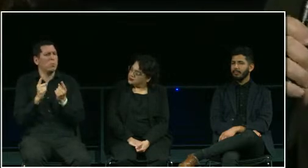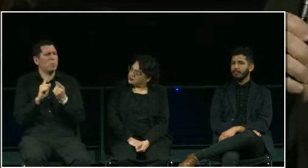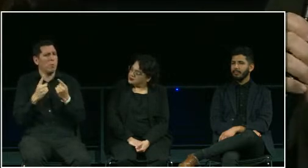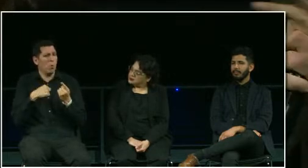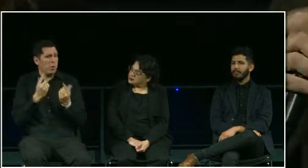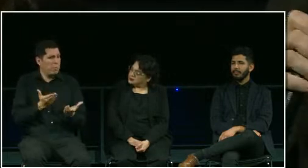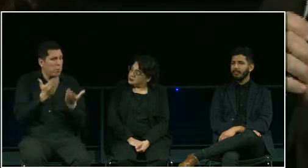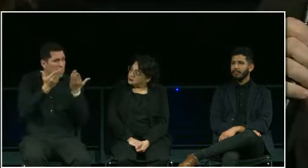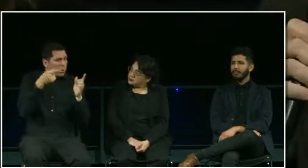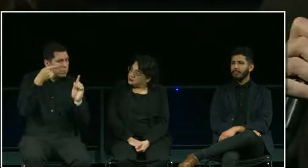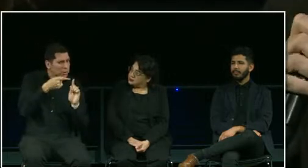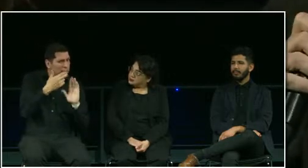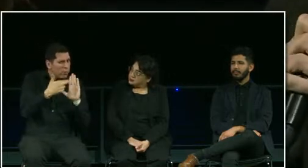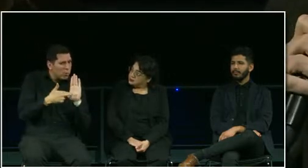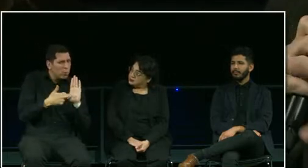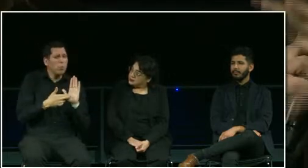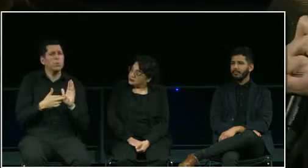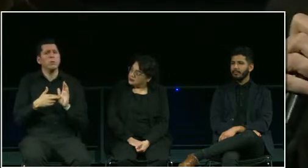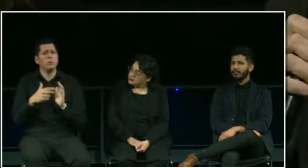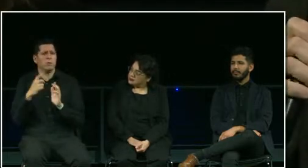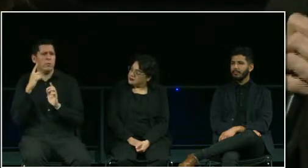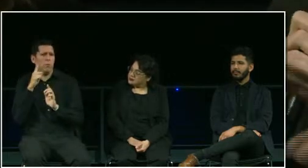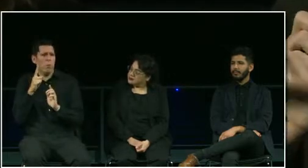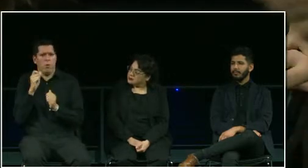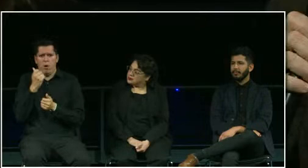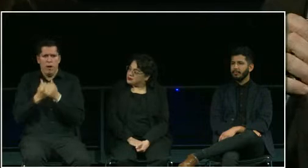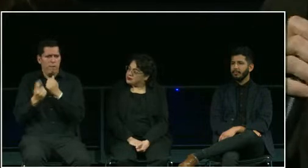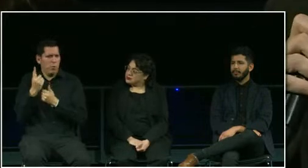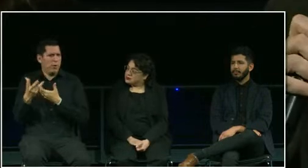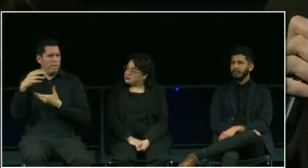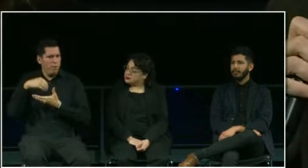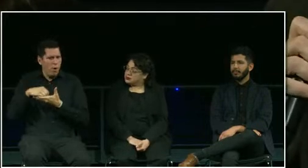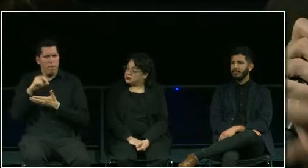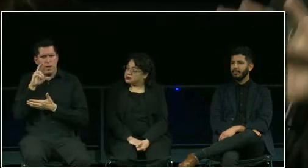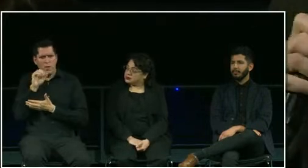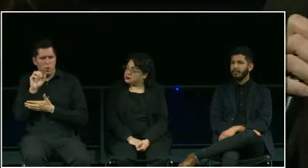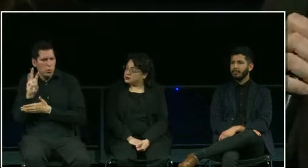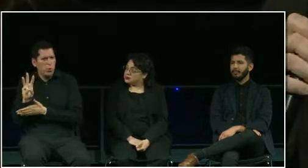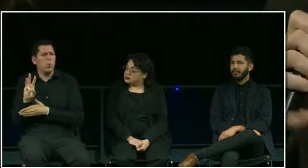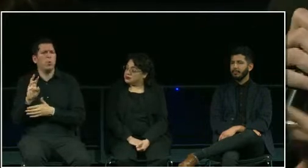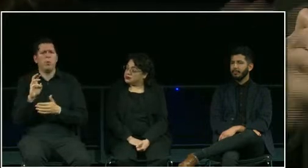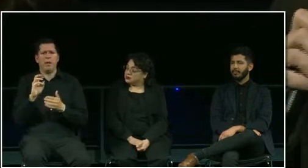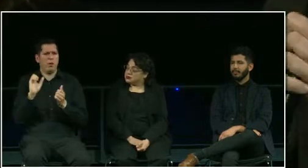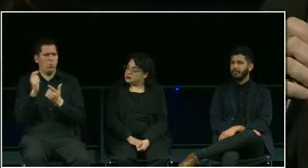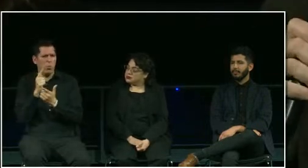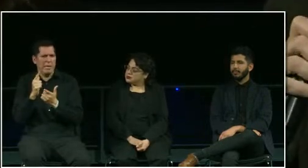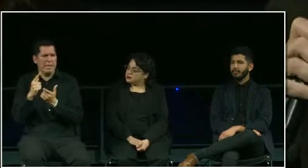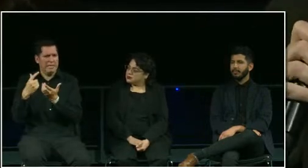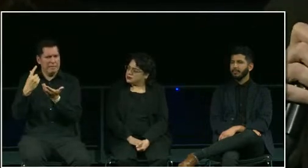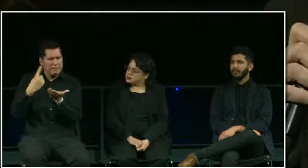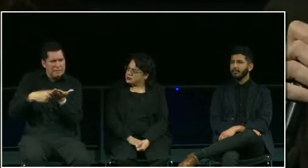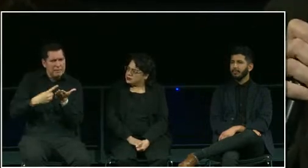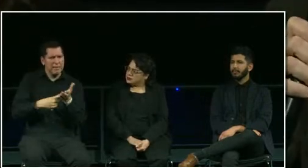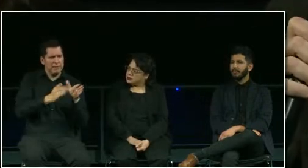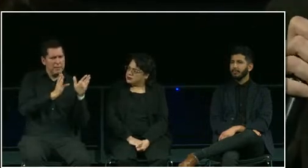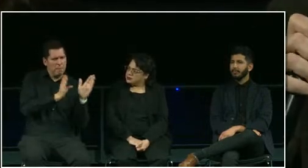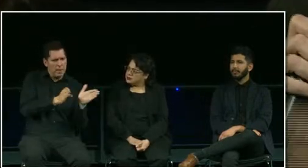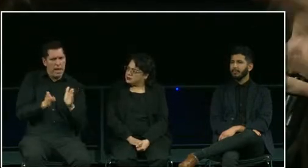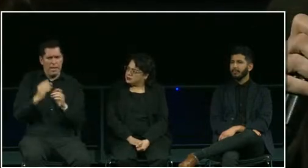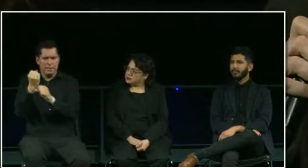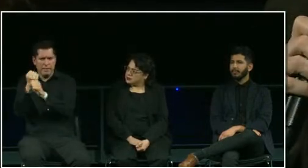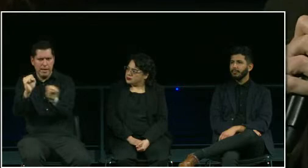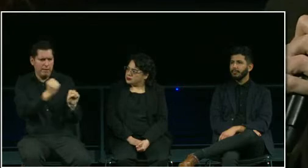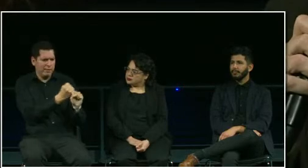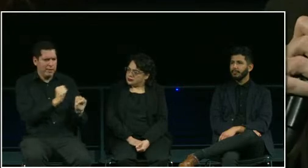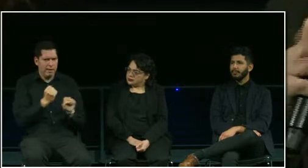proposed certain rules and for the whole crew, and then everyone really diligently like participated in mapping out a plan to be safe. And